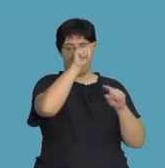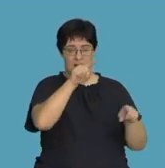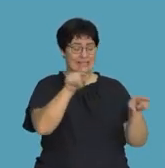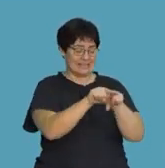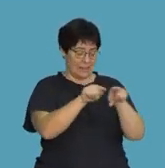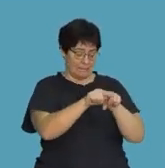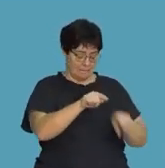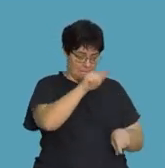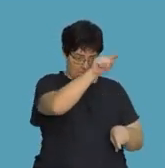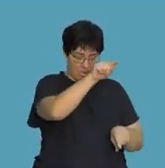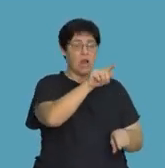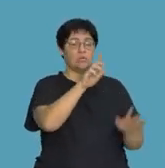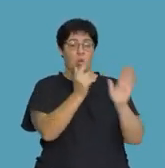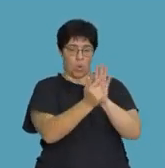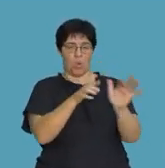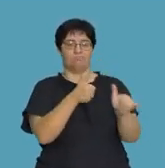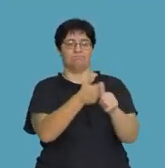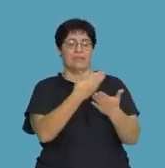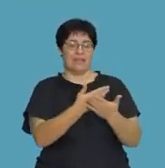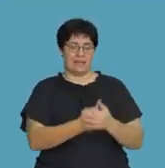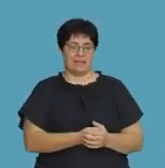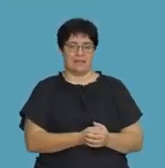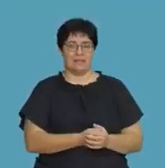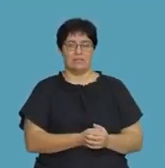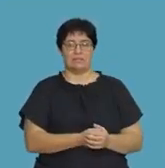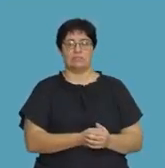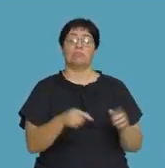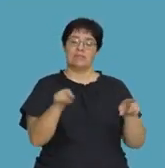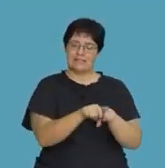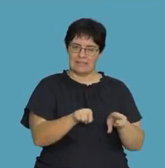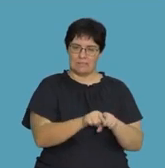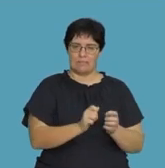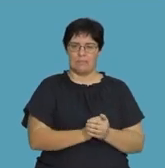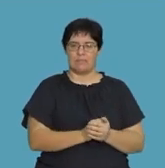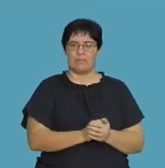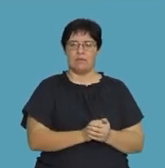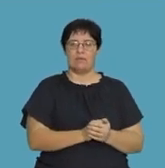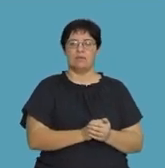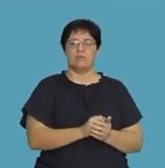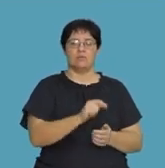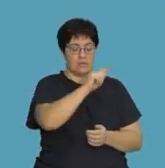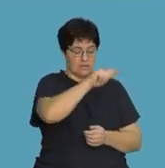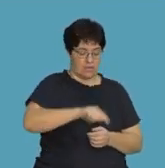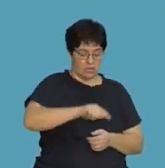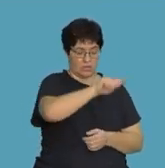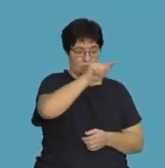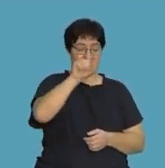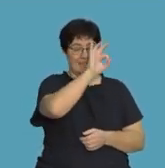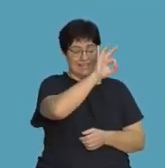radicals must be the same for me to apply my laws, right? So this will be the same as the cube root